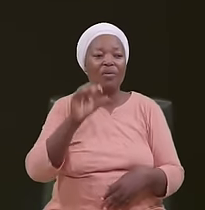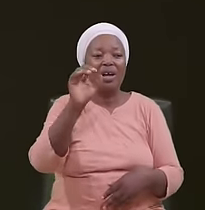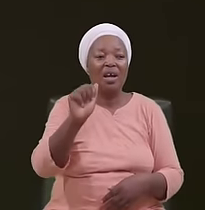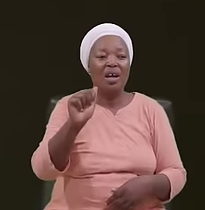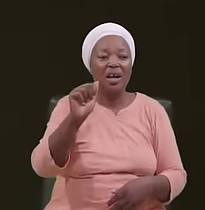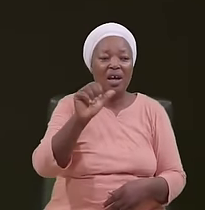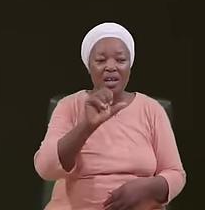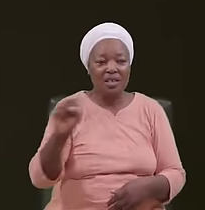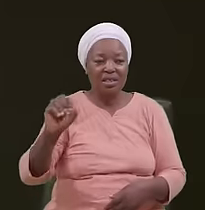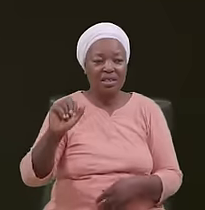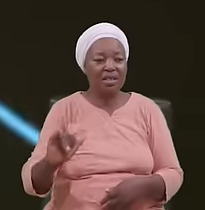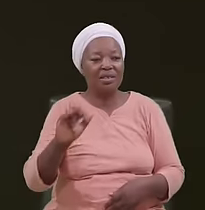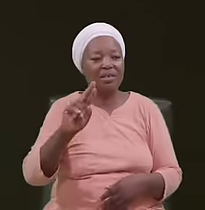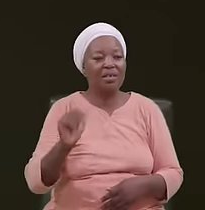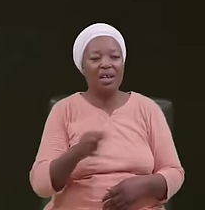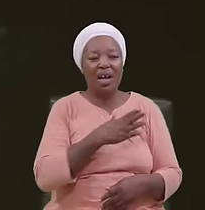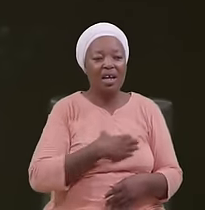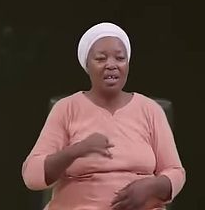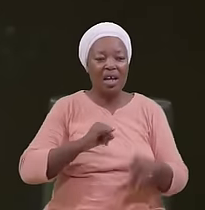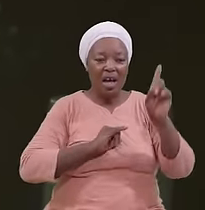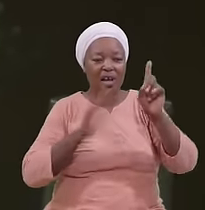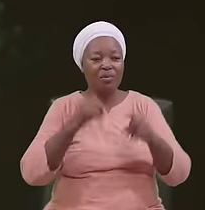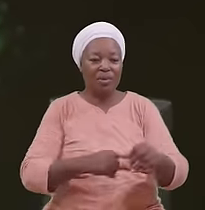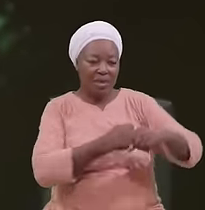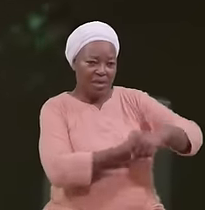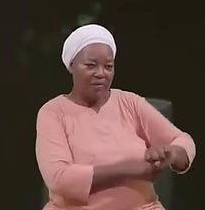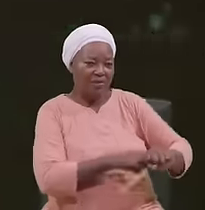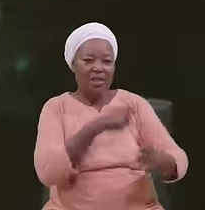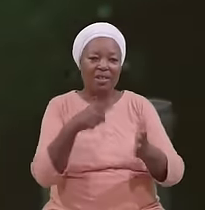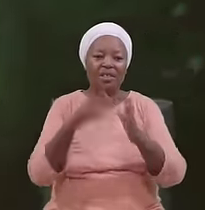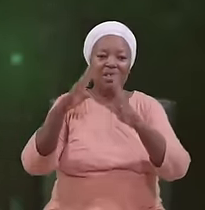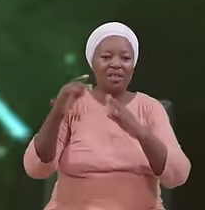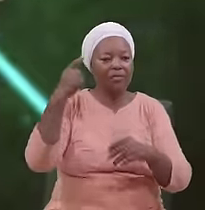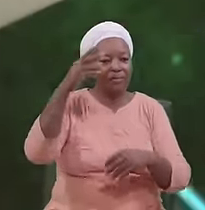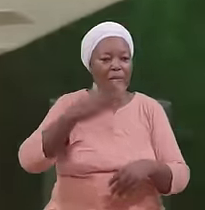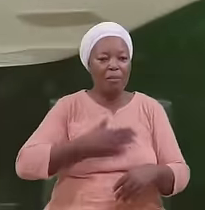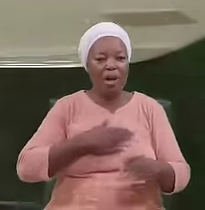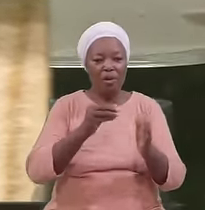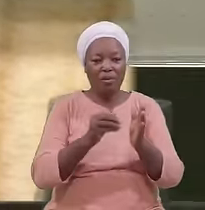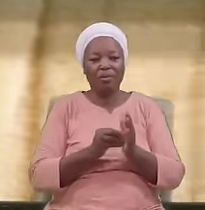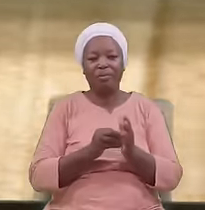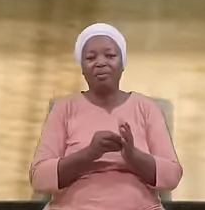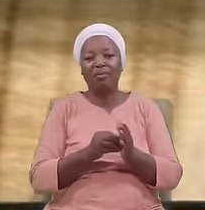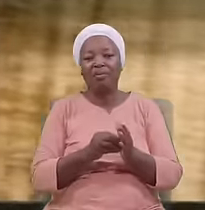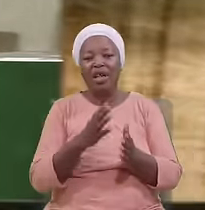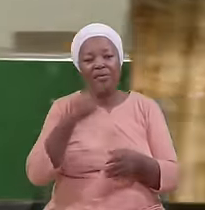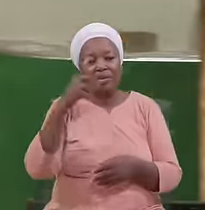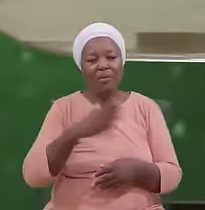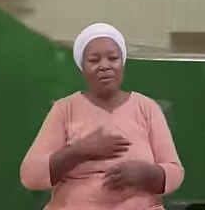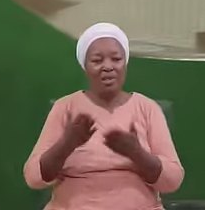mine own sake and for my servant David's sake. Look at three things quickly.